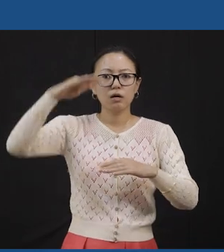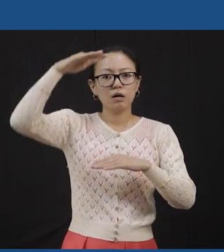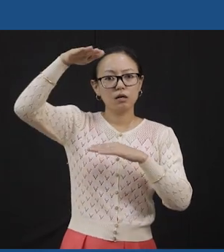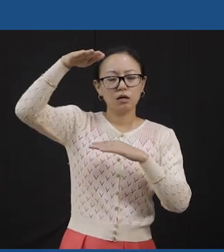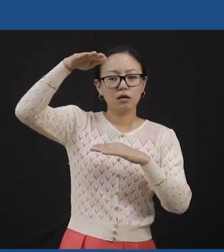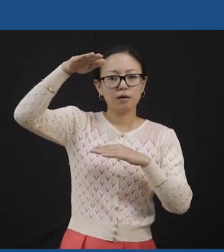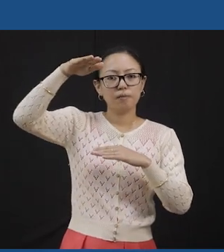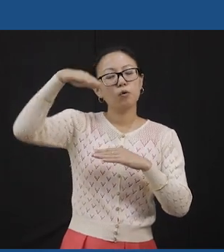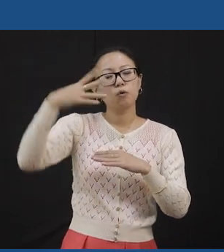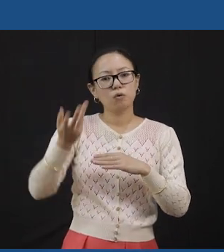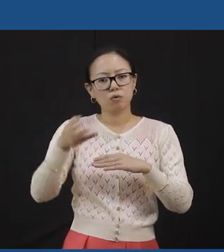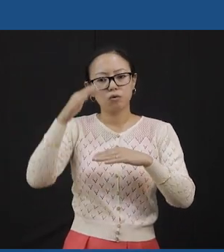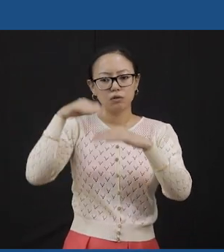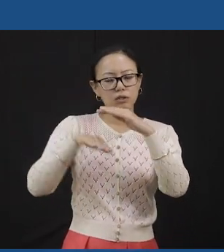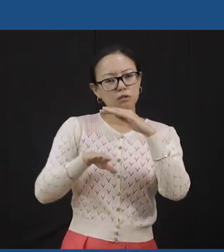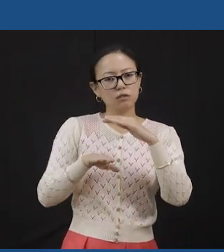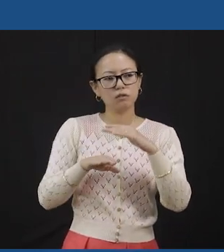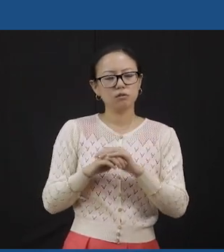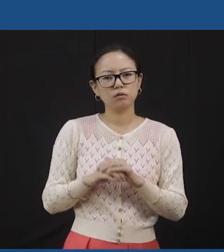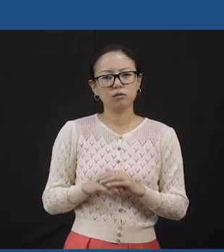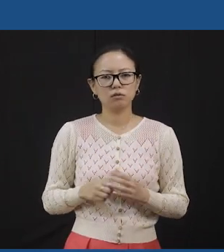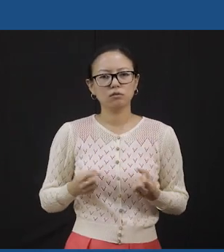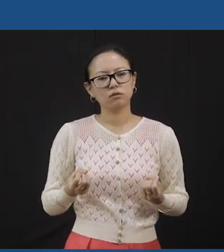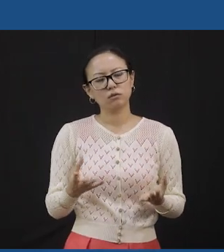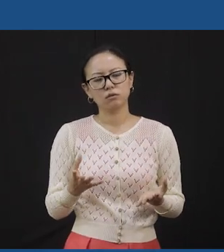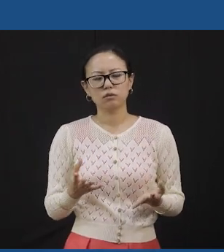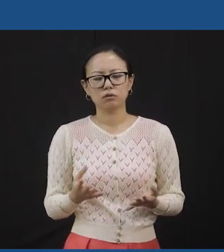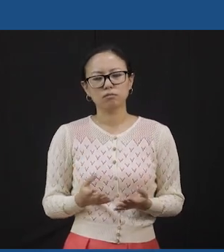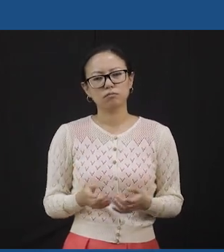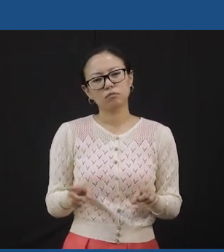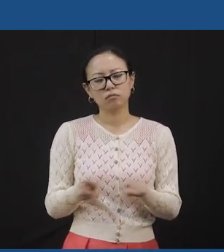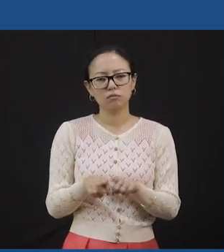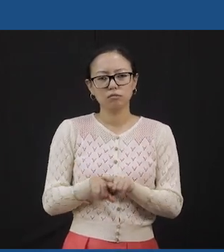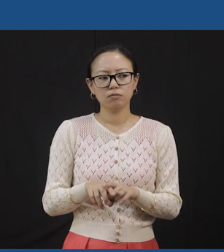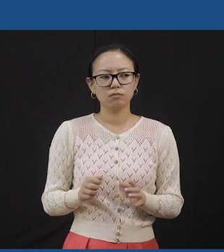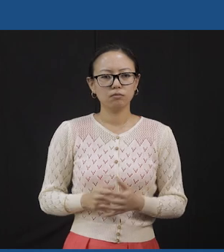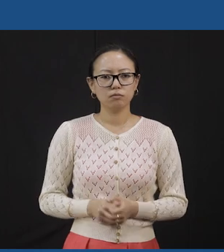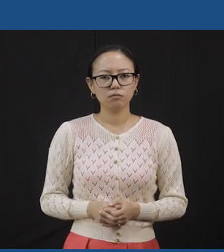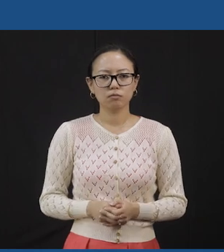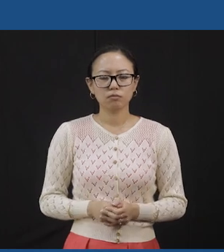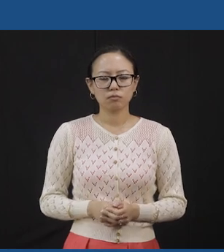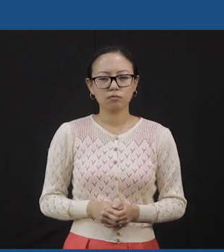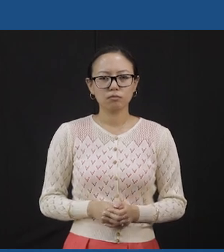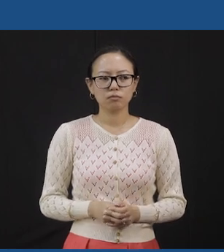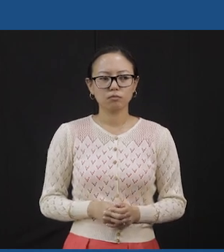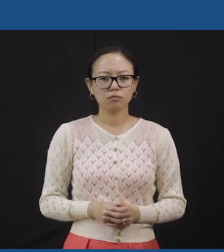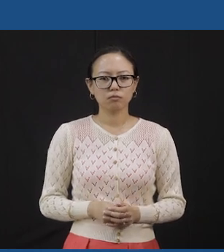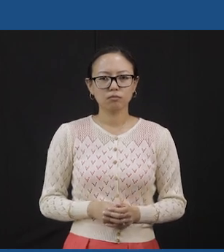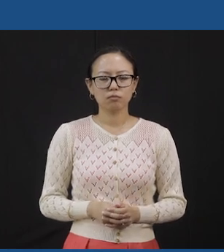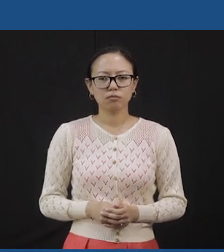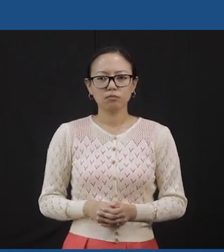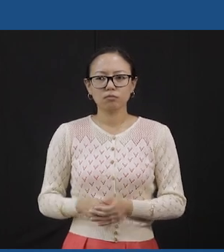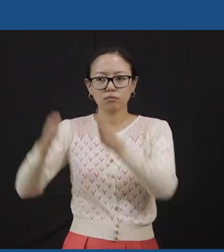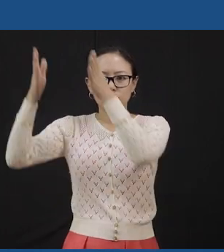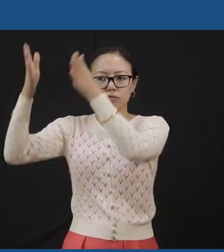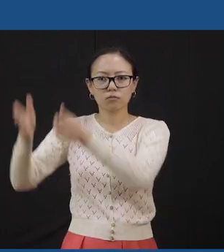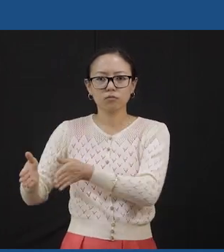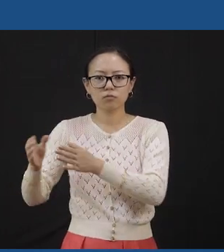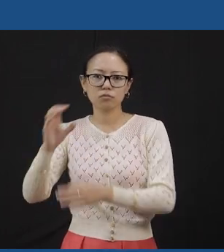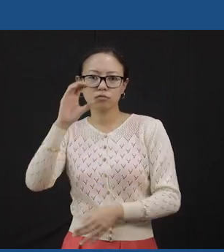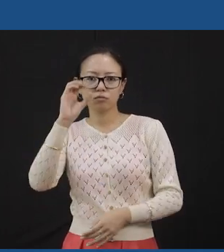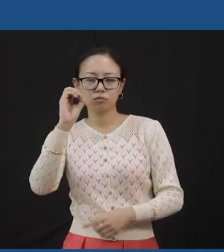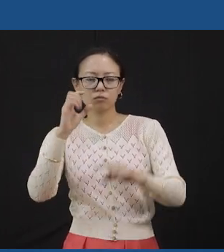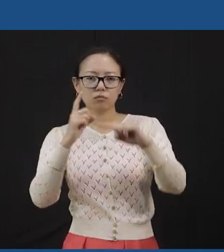is from ones place, okay? So let's start adding up. 0 plus 0 is